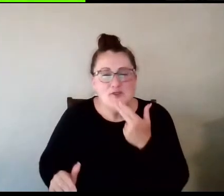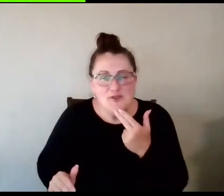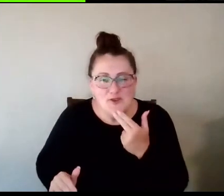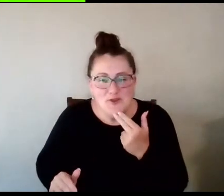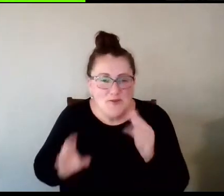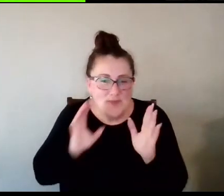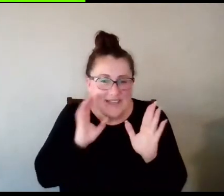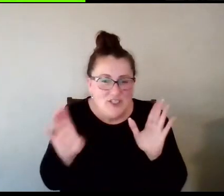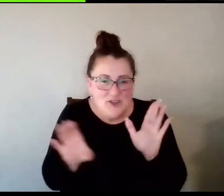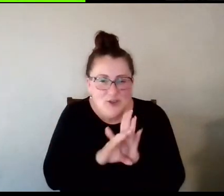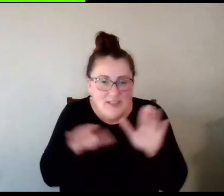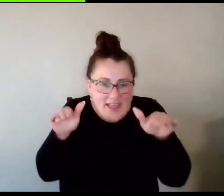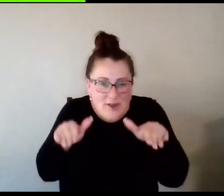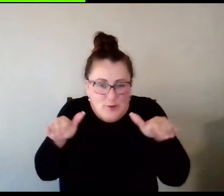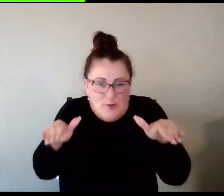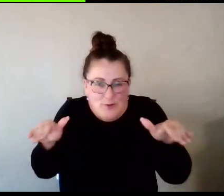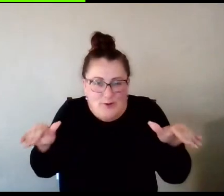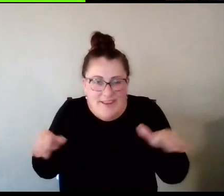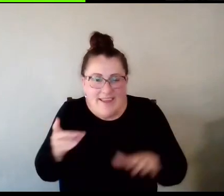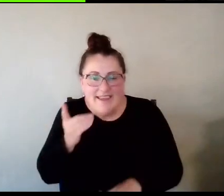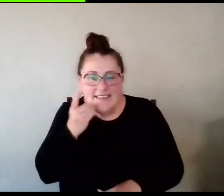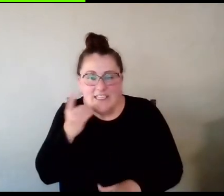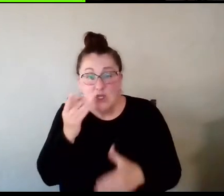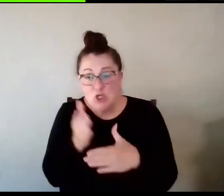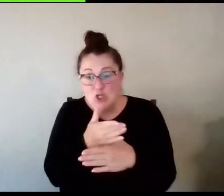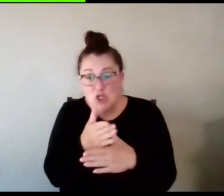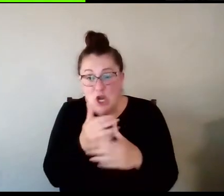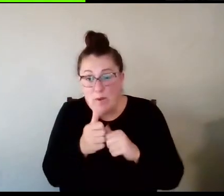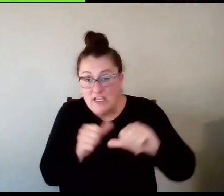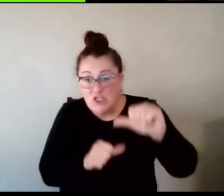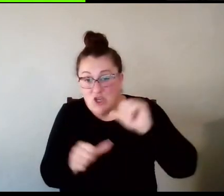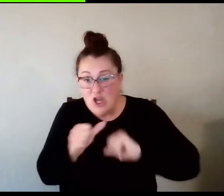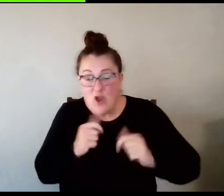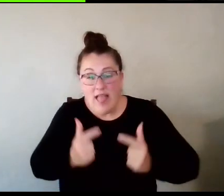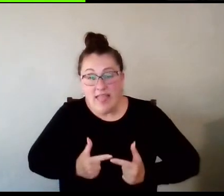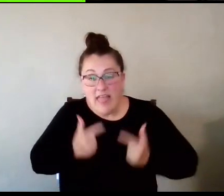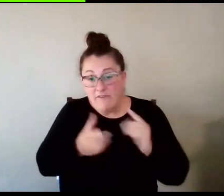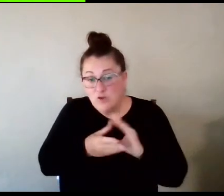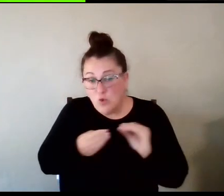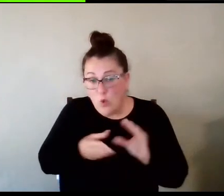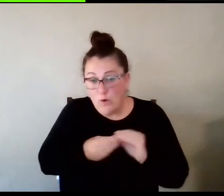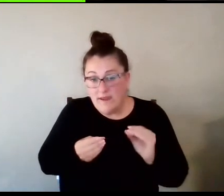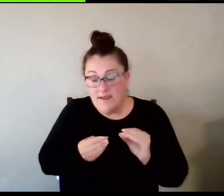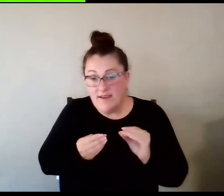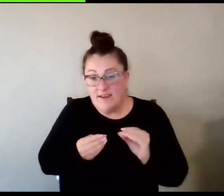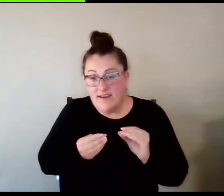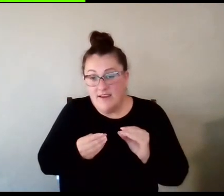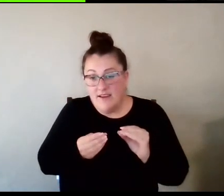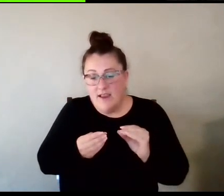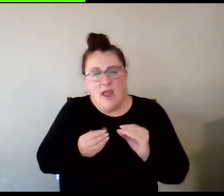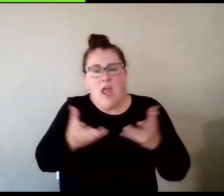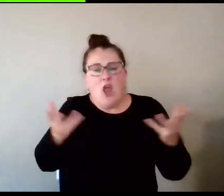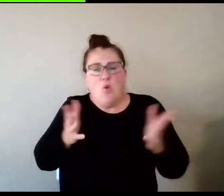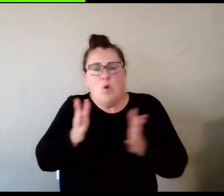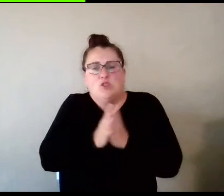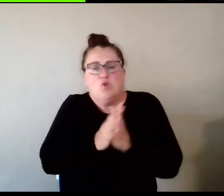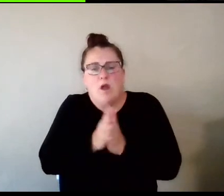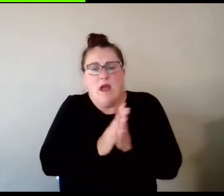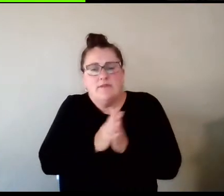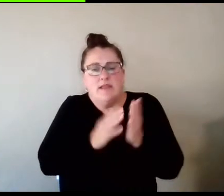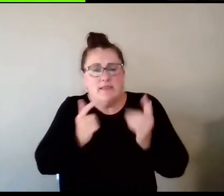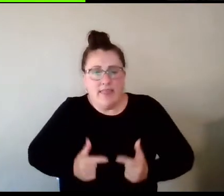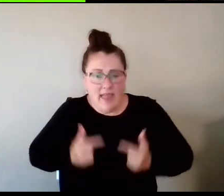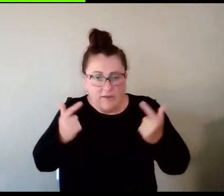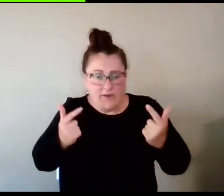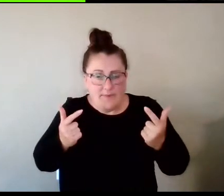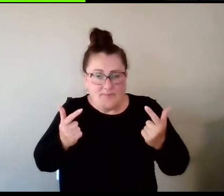pictures. And over dinner, we shared with each other our life story and what drives us in life,